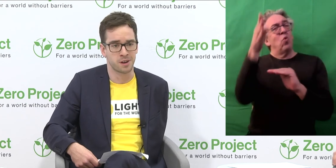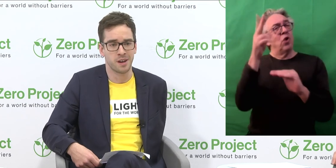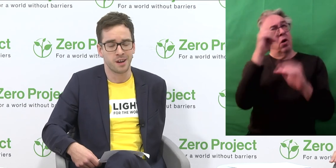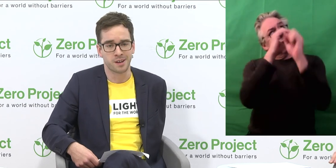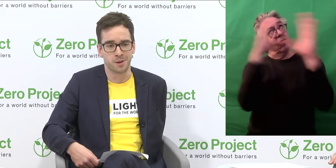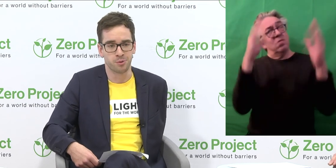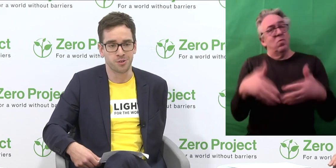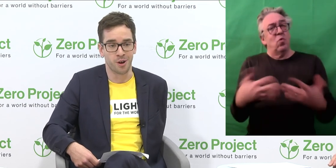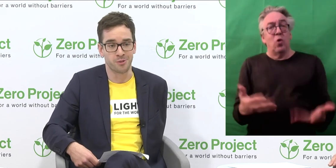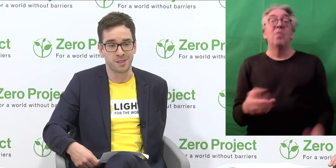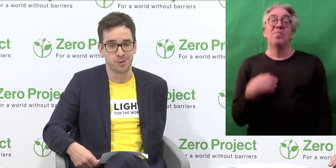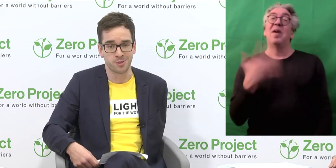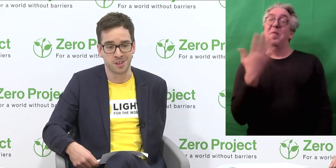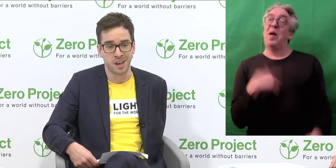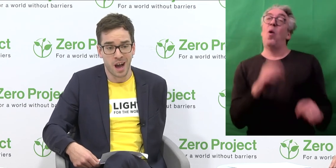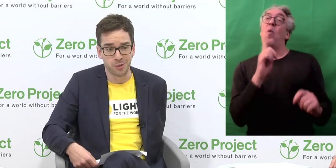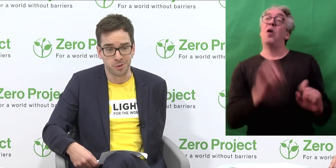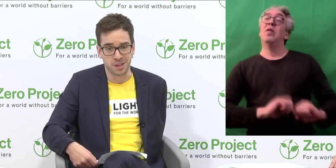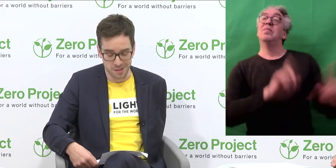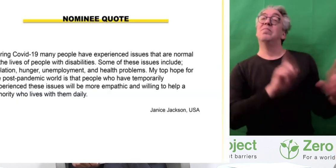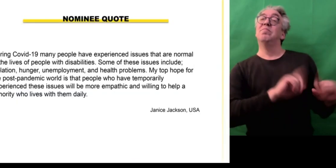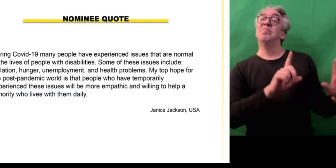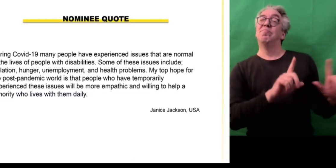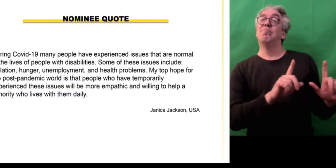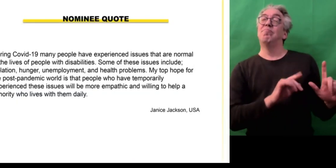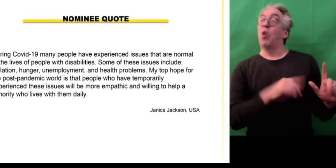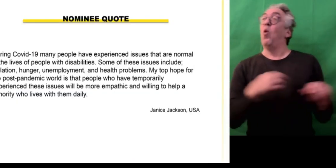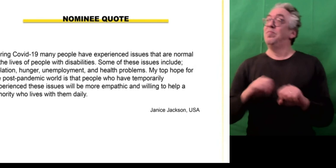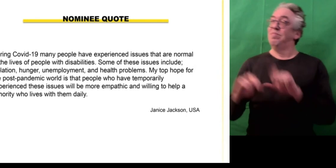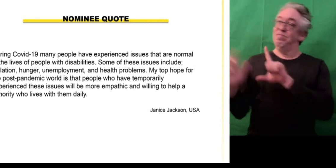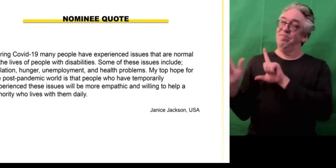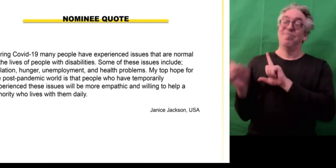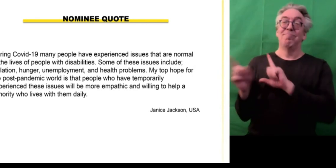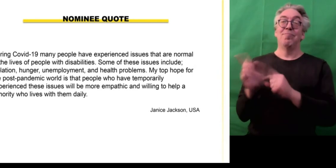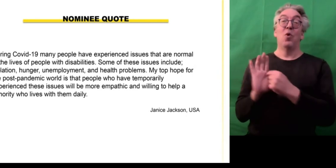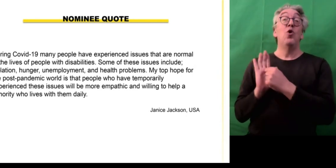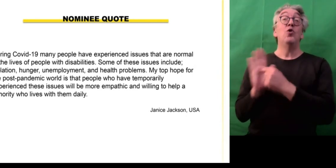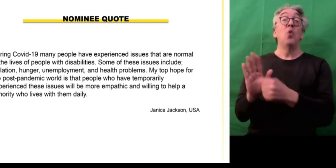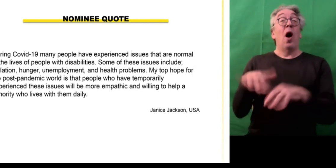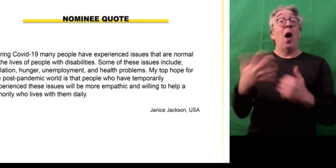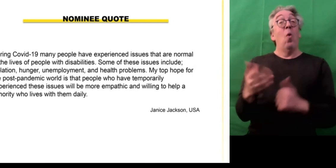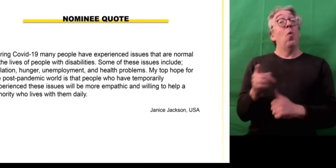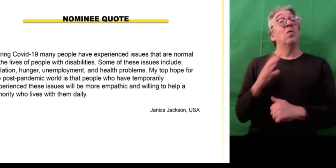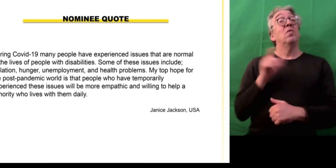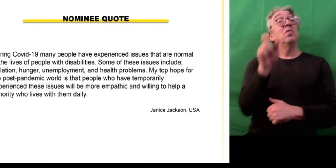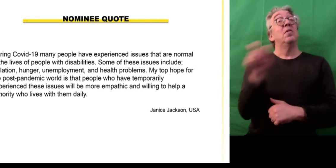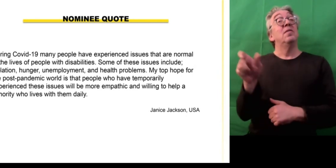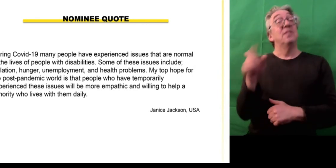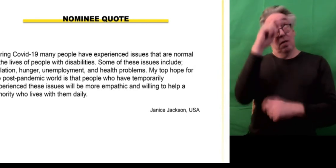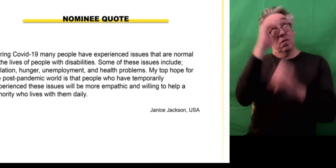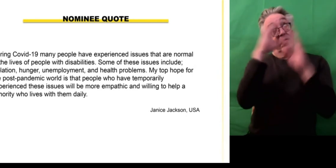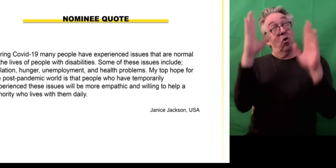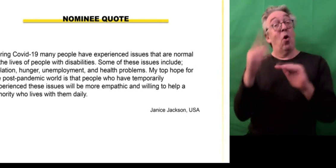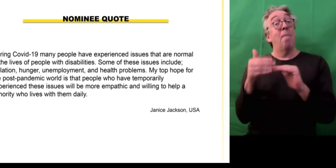we are going to put on right now to see how the nominees see the future and COVID-19 in a